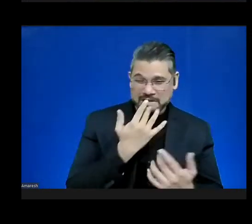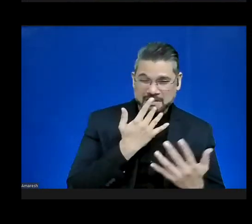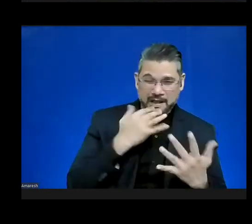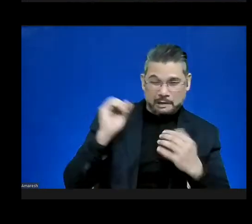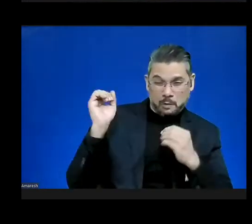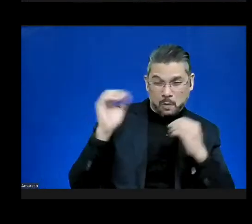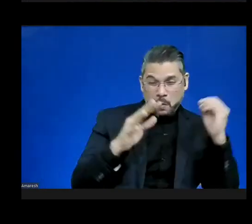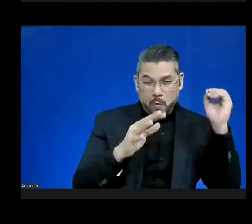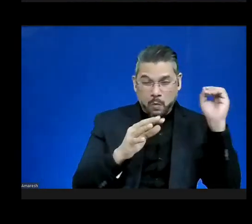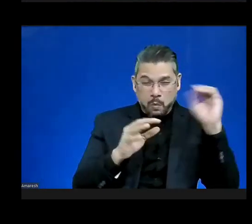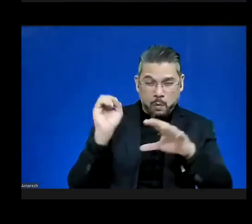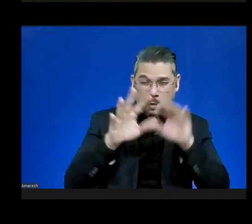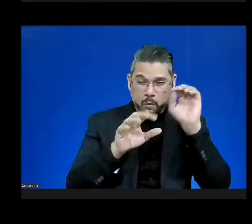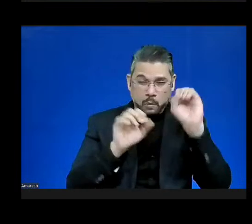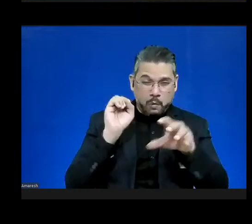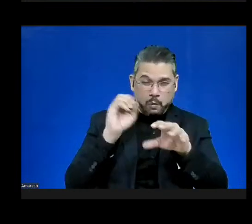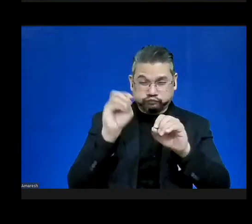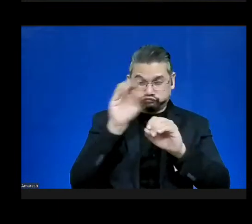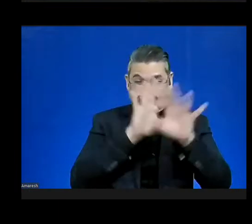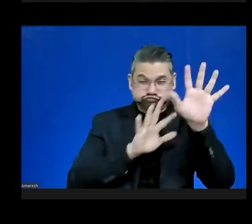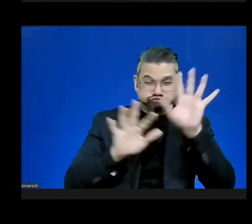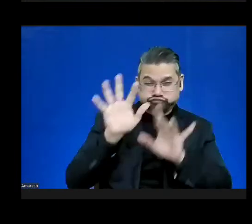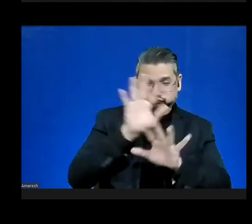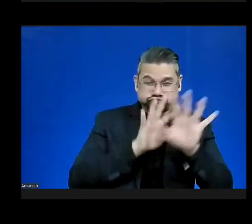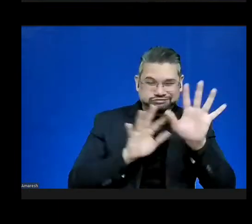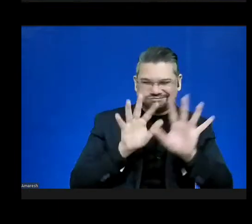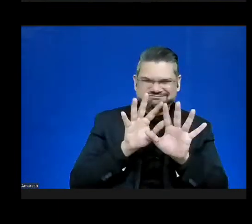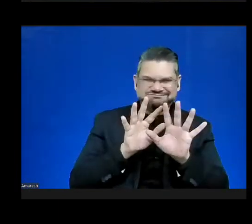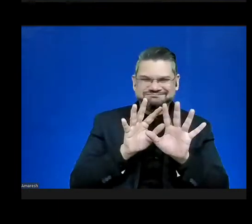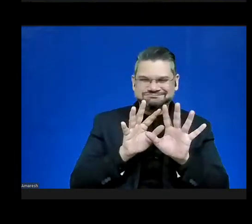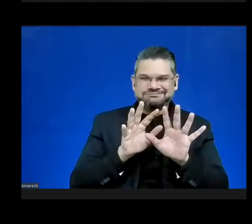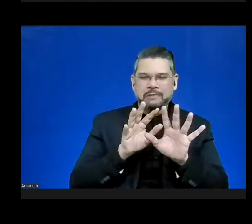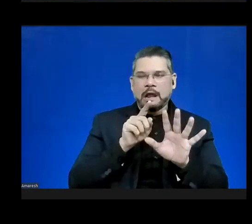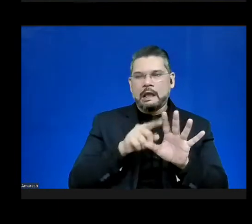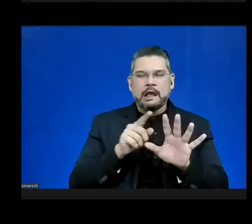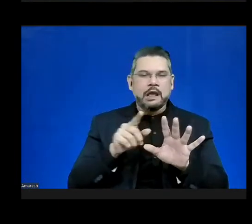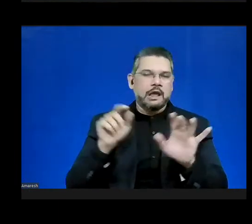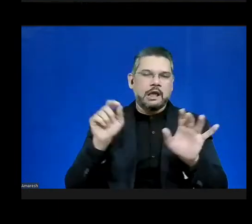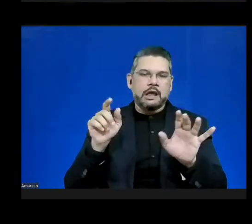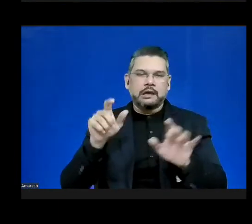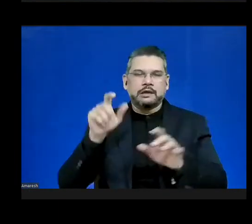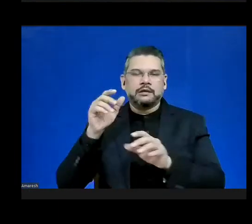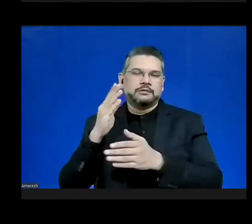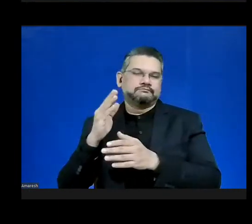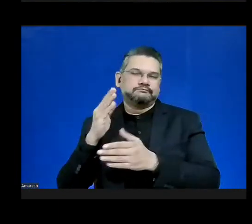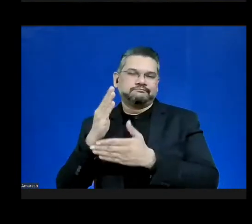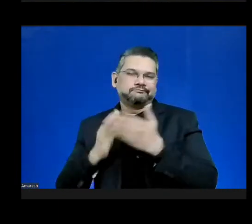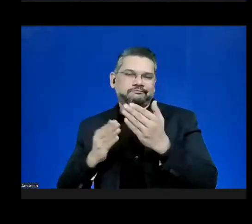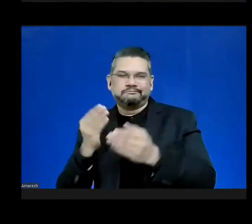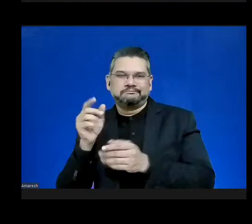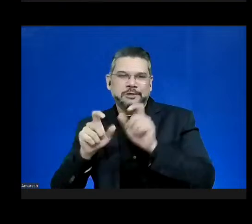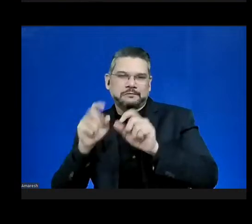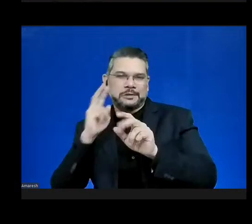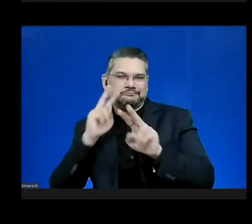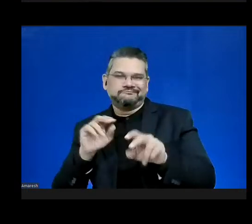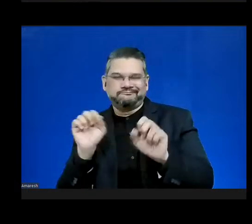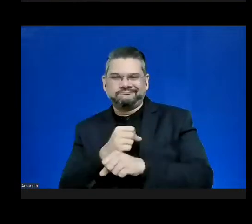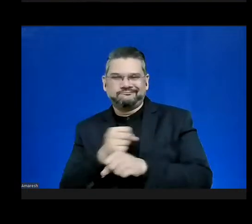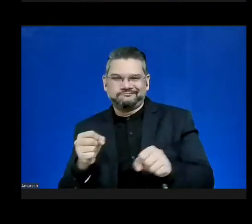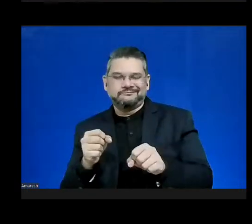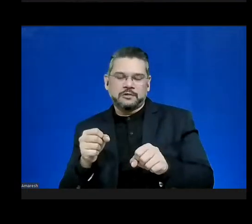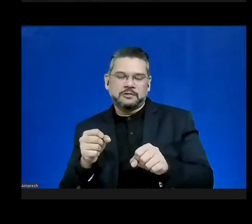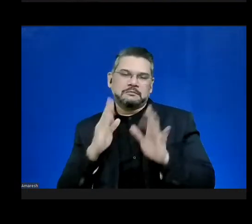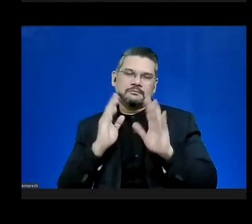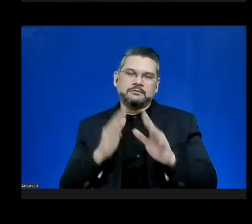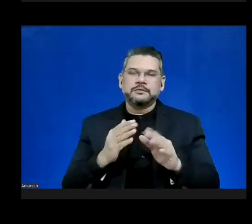if he really wants his content to be accessible to all. Other method is to see that probably we